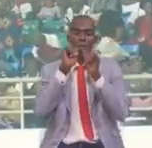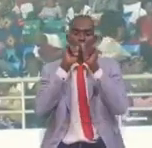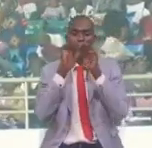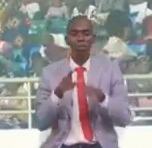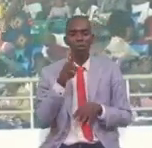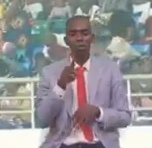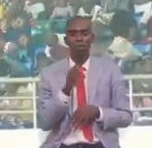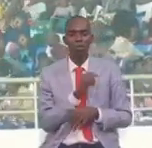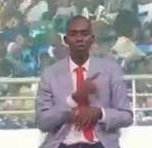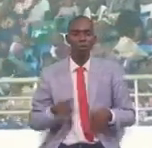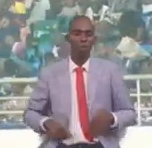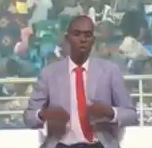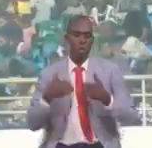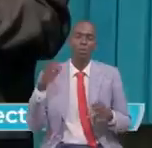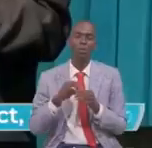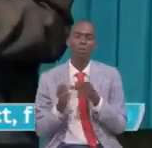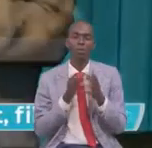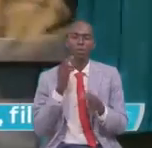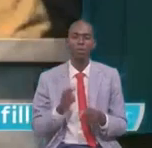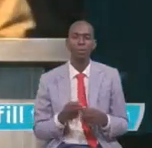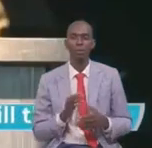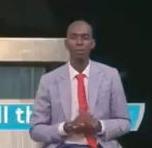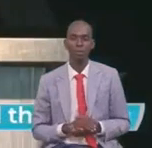The Lord has done it.